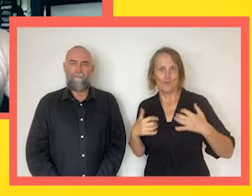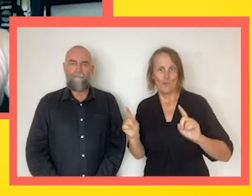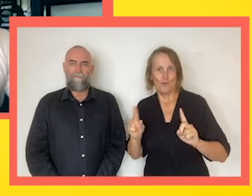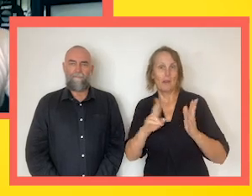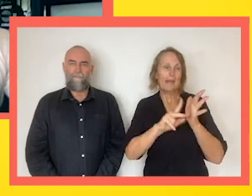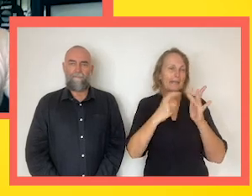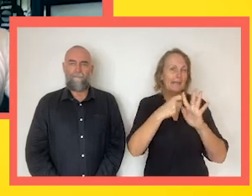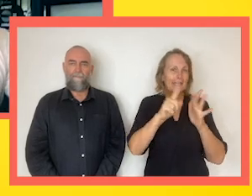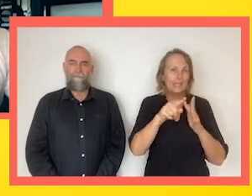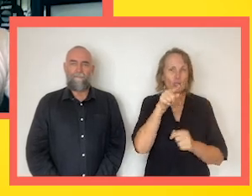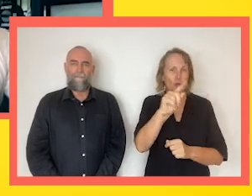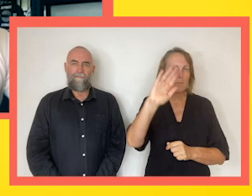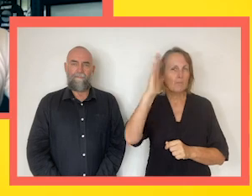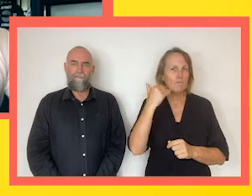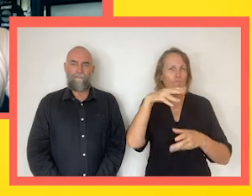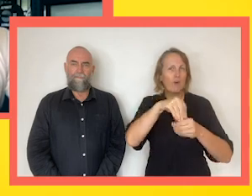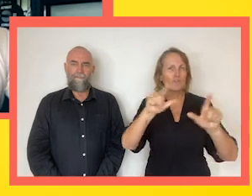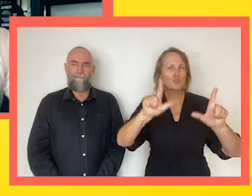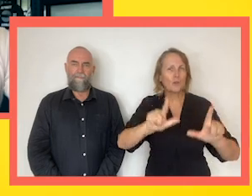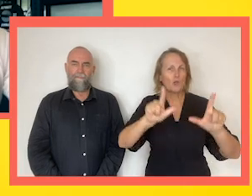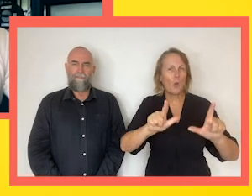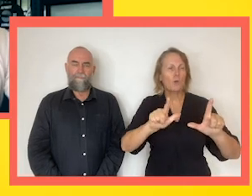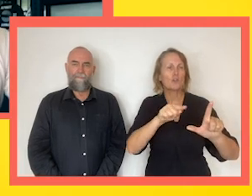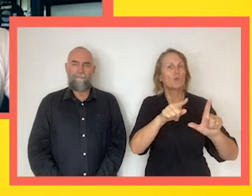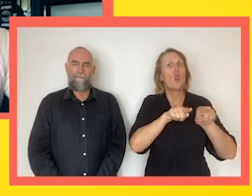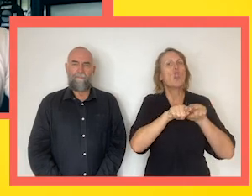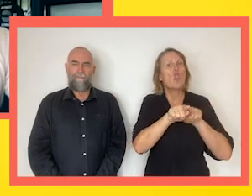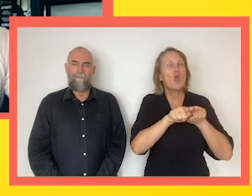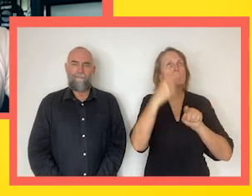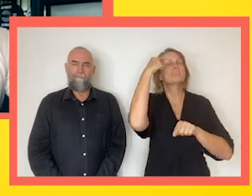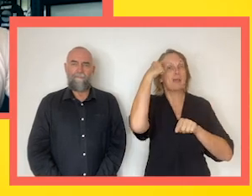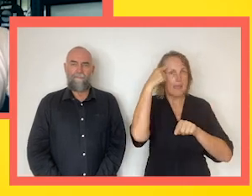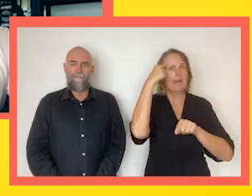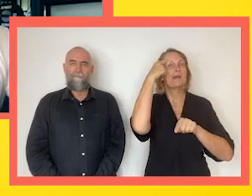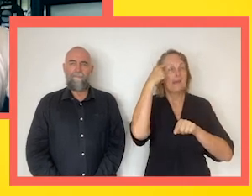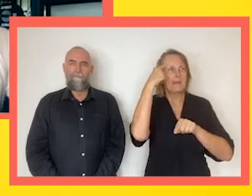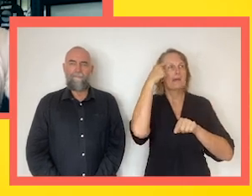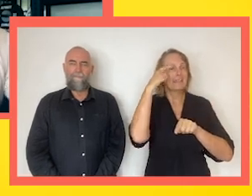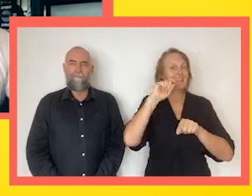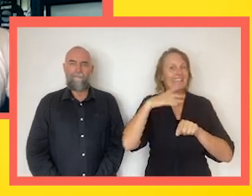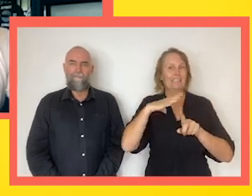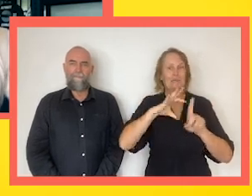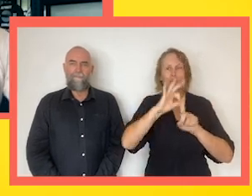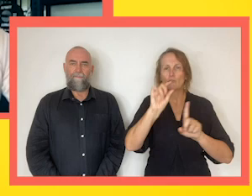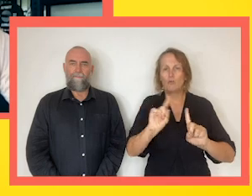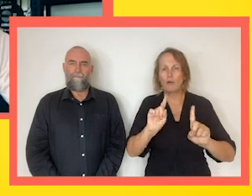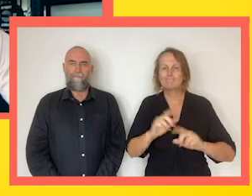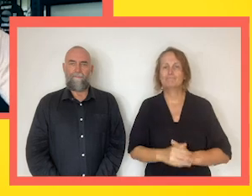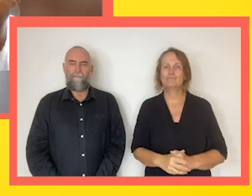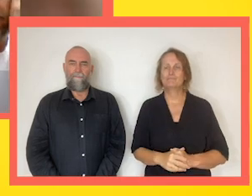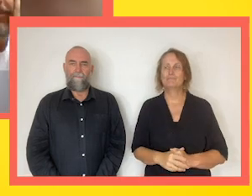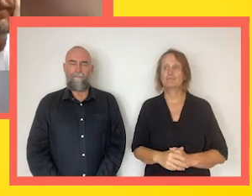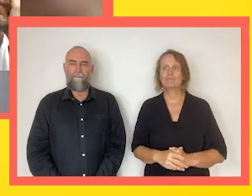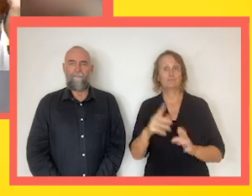Nikki, you obviously competed in Tokyo. What lessons that you learned in Tokyo are you going to bring into Paris?